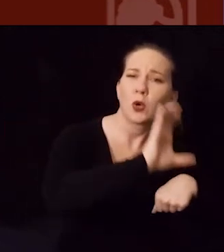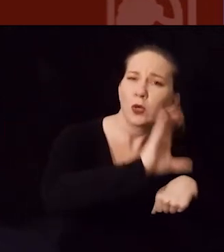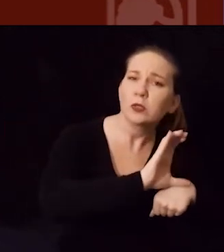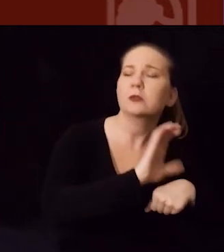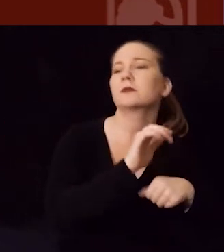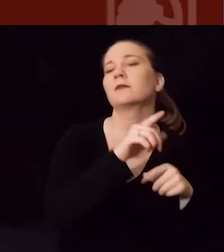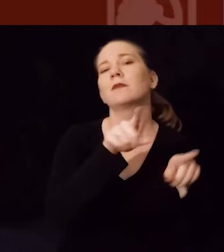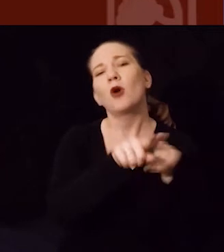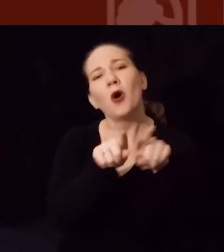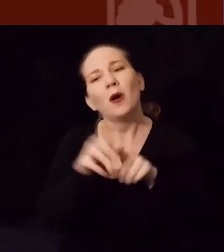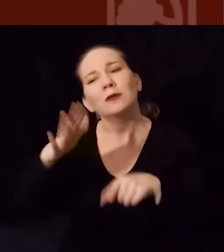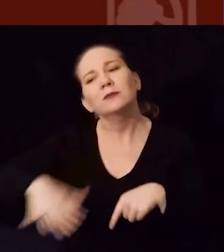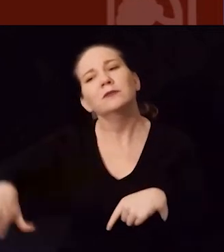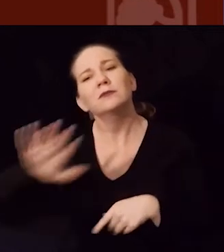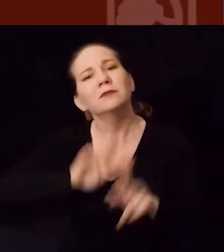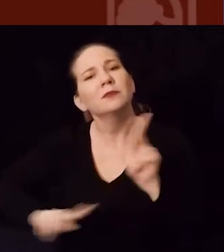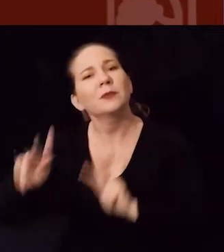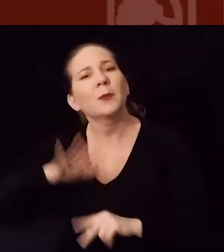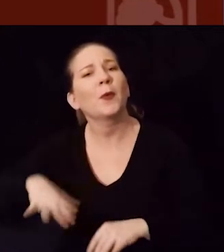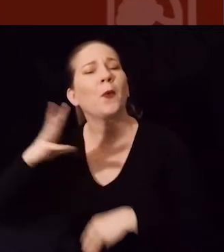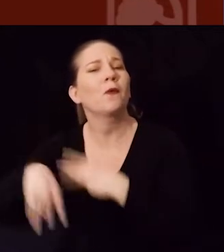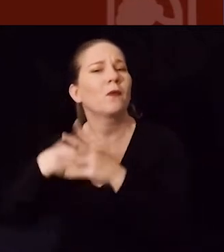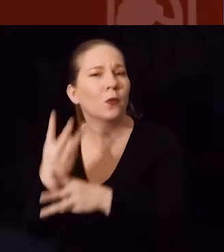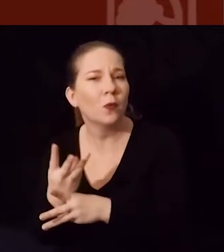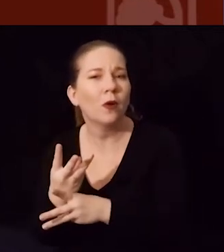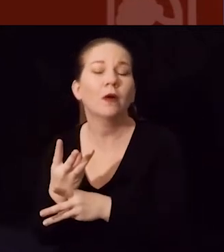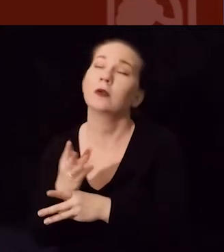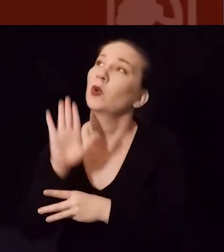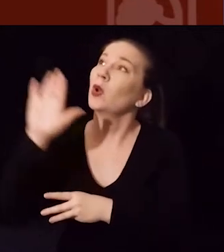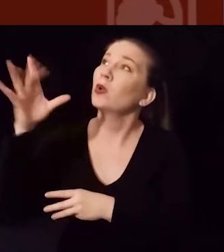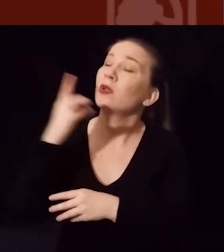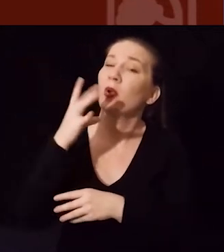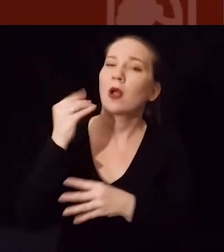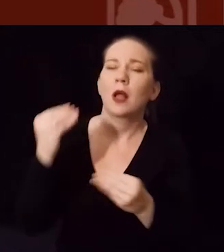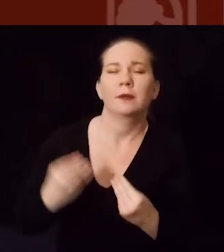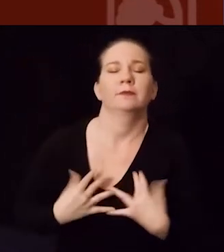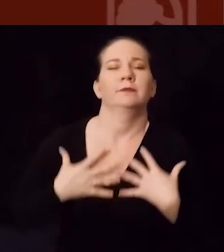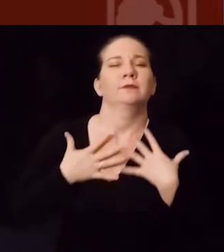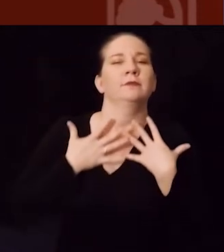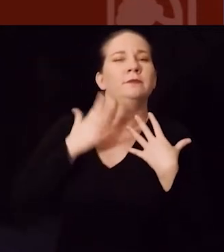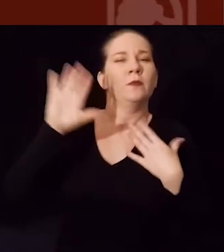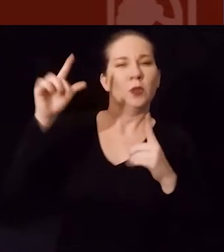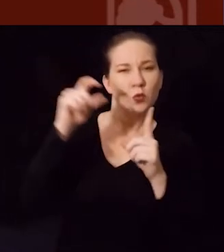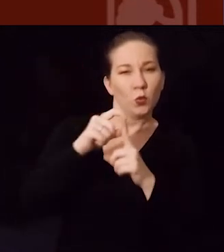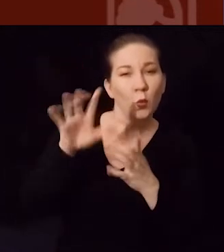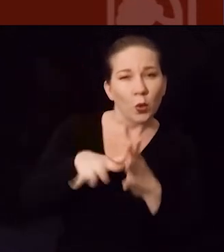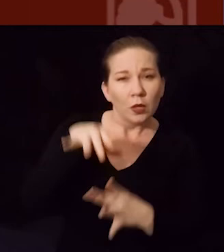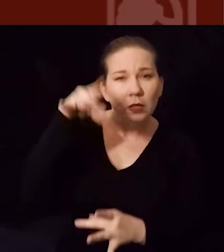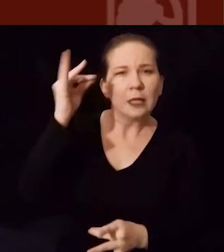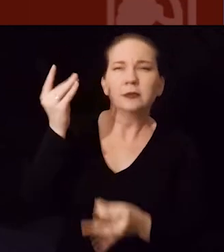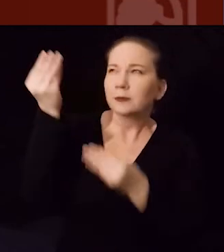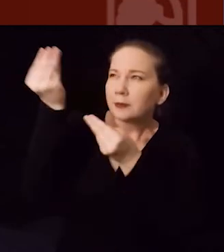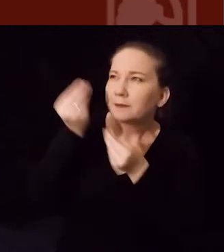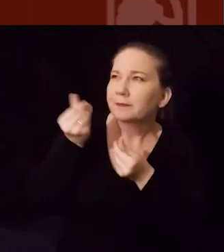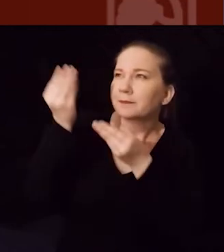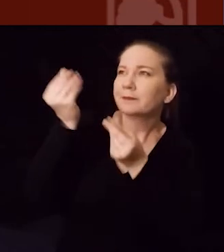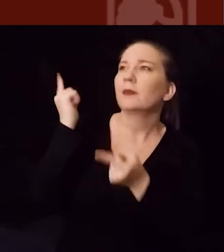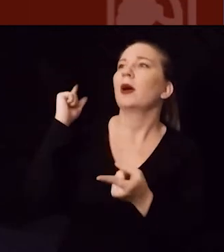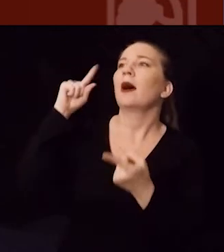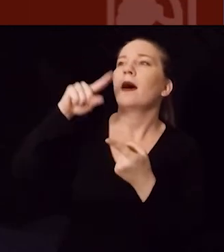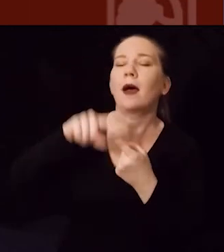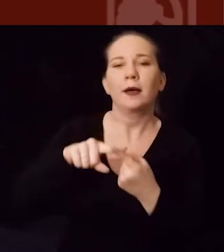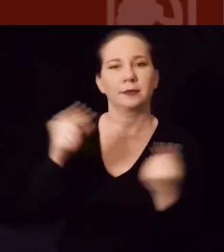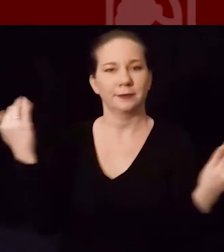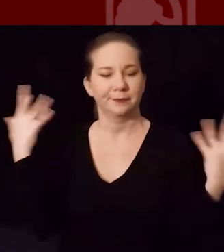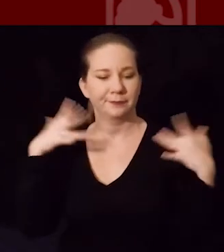world. Fill us all with your light and nourish us with your word and spirit until we can be together again.